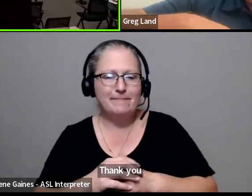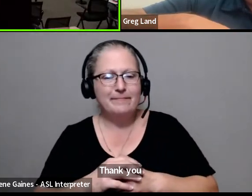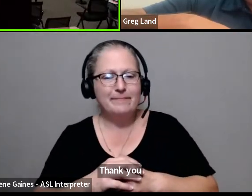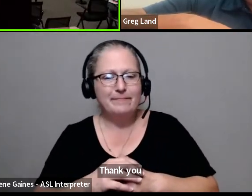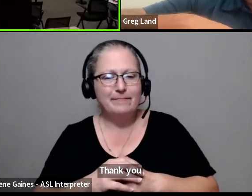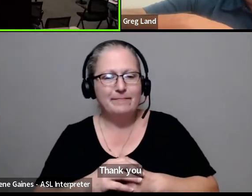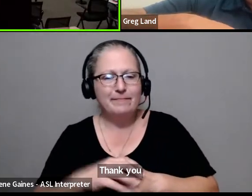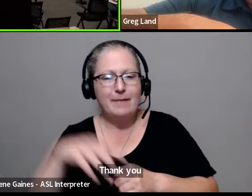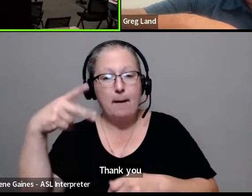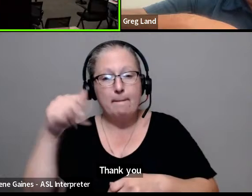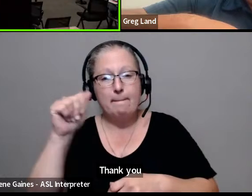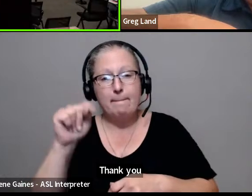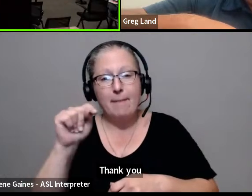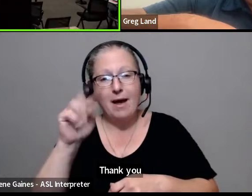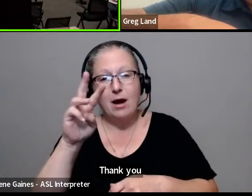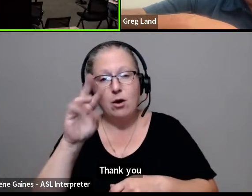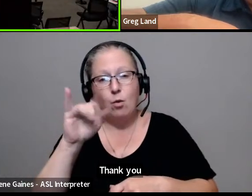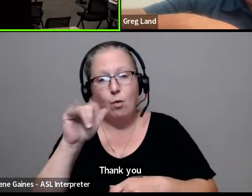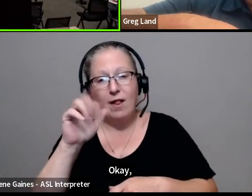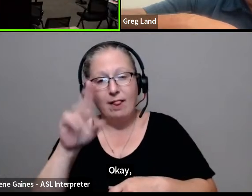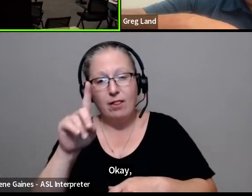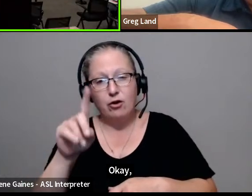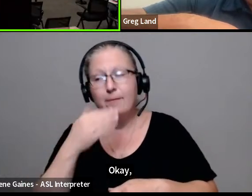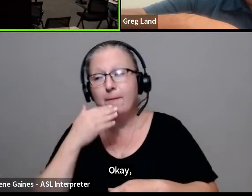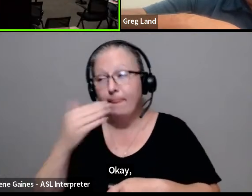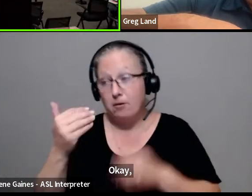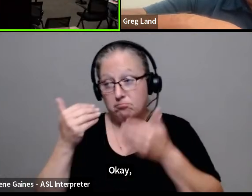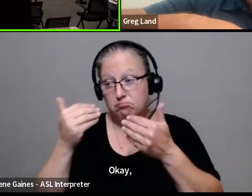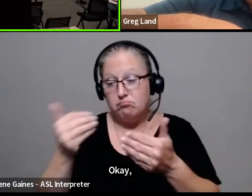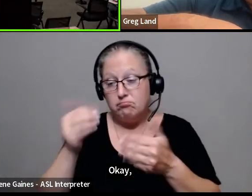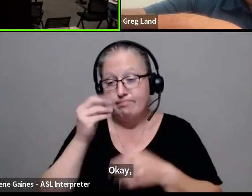Okay. Pat well, Willard. Thank you. Go ahead, Mr. Willard.